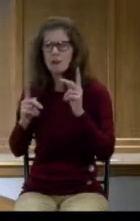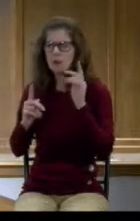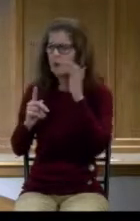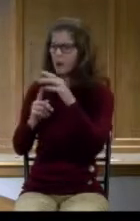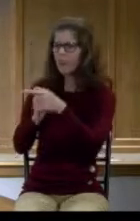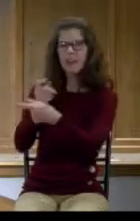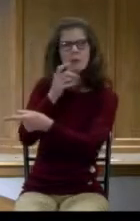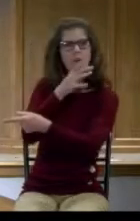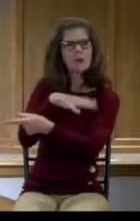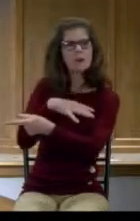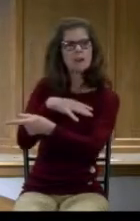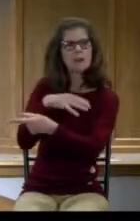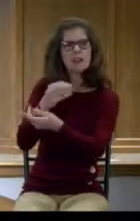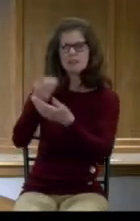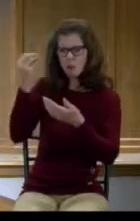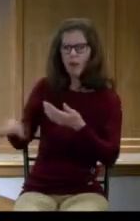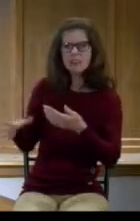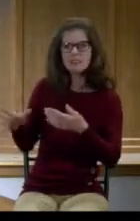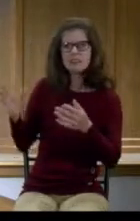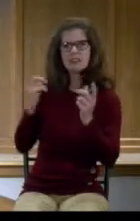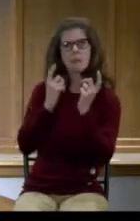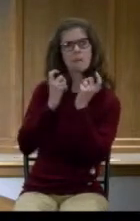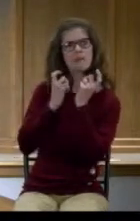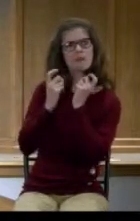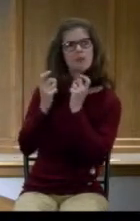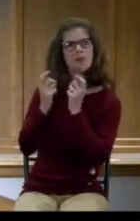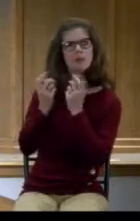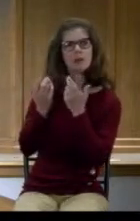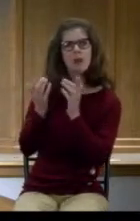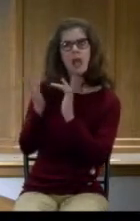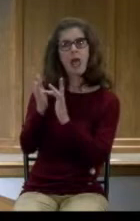and she wastes this perfume on Jesus. And then Jesus,